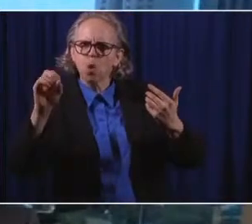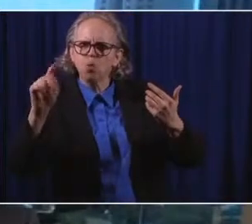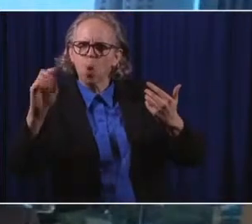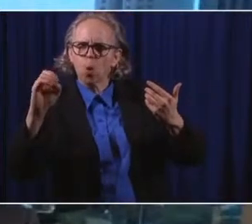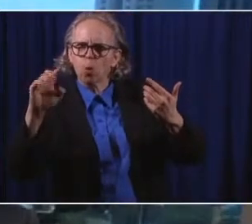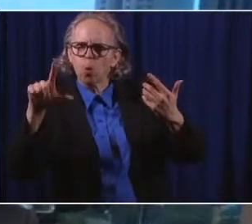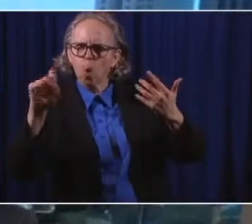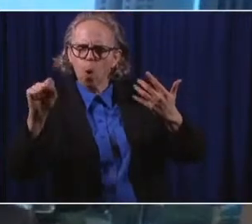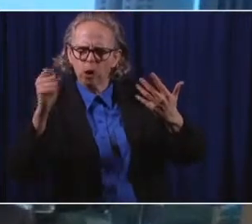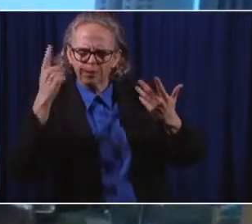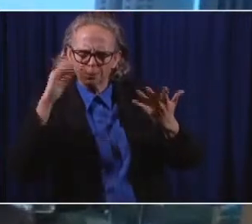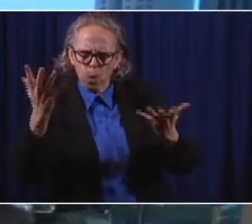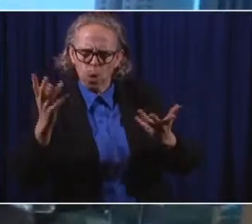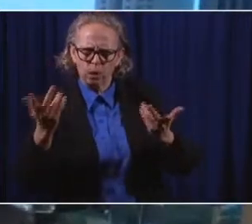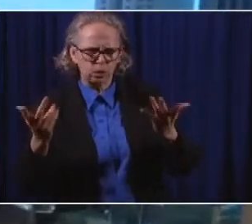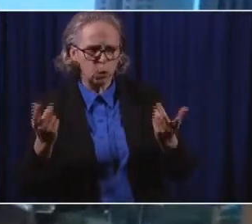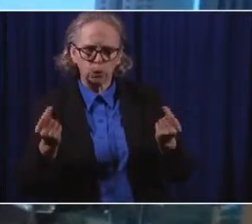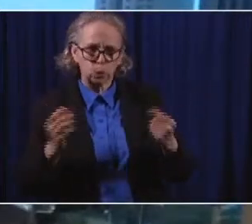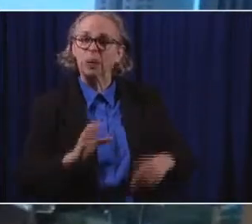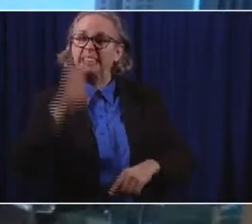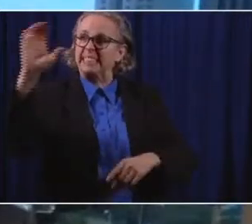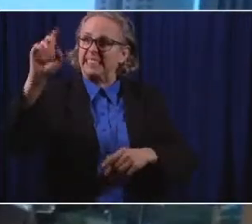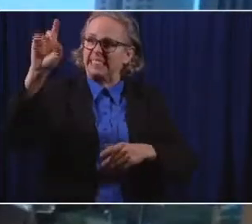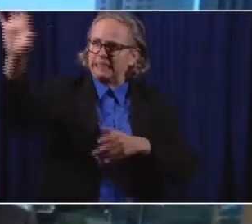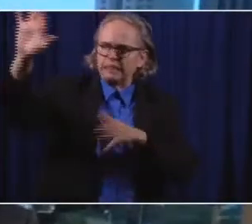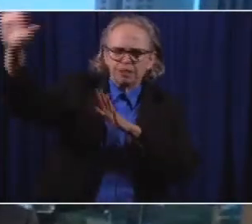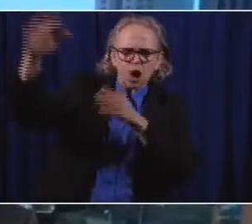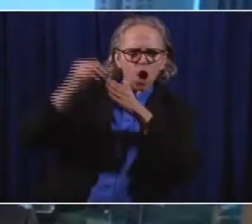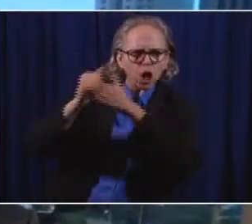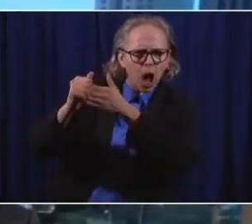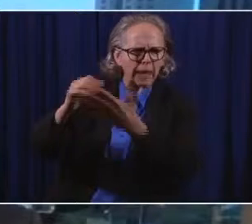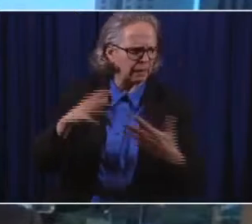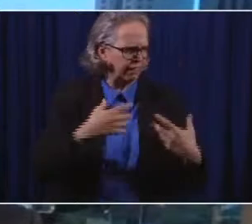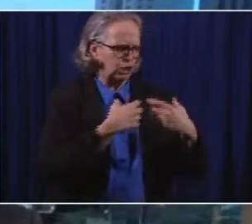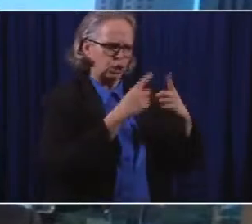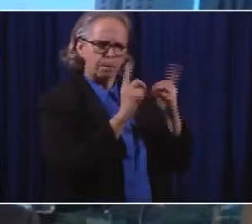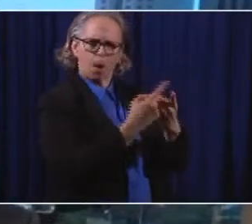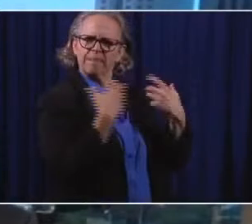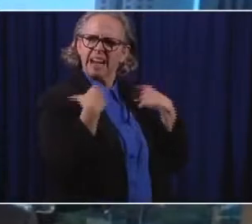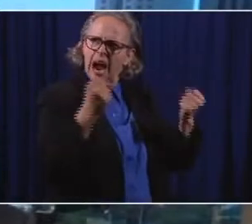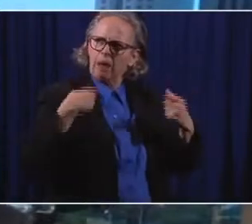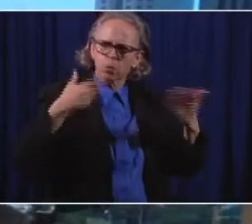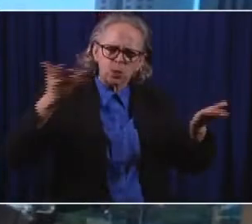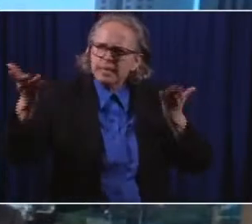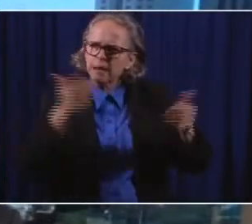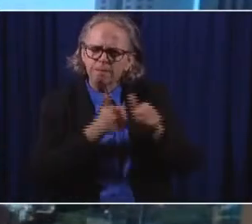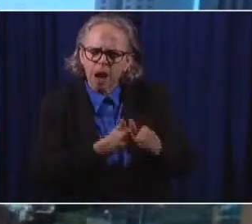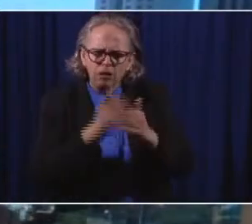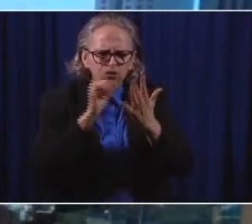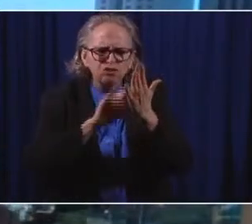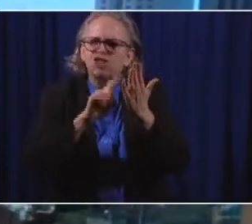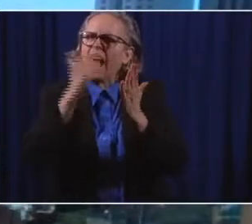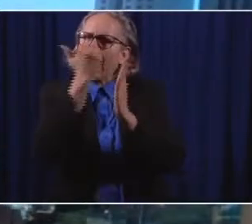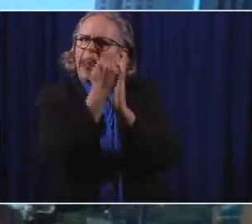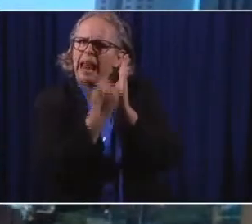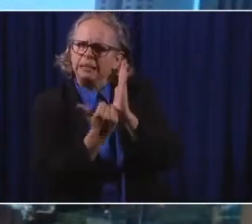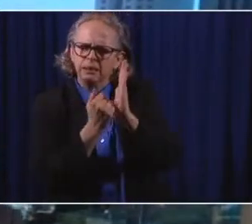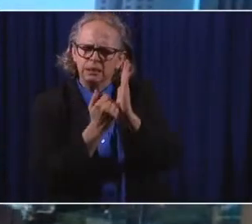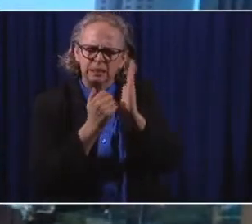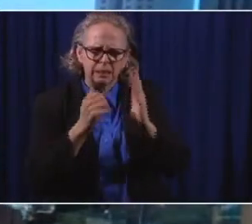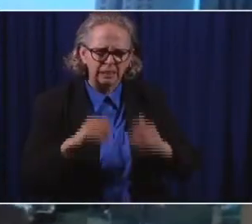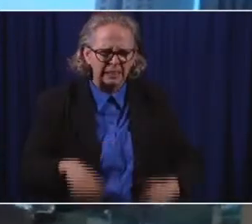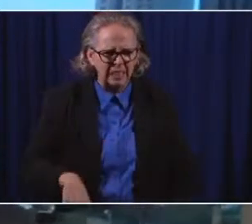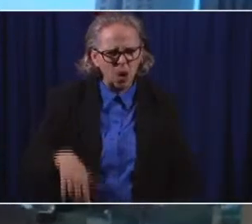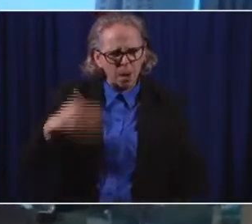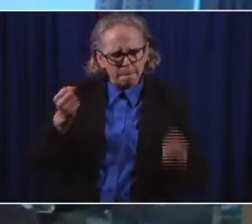place a 61-point checklist so that every voter and every poll worker can feel safe and comfortable coming to participate in early